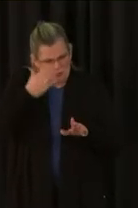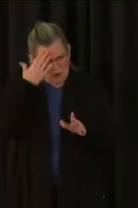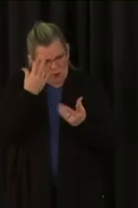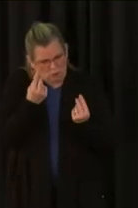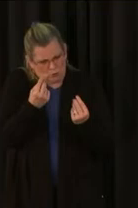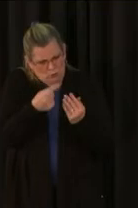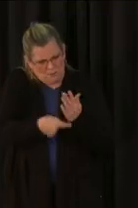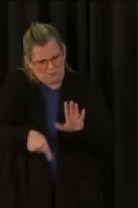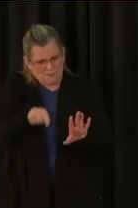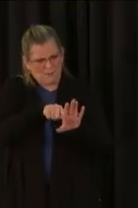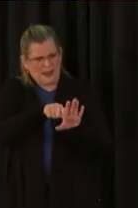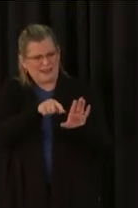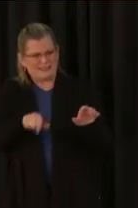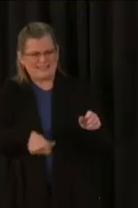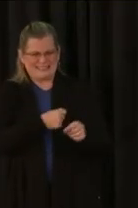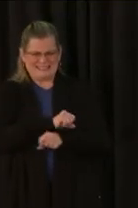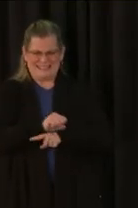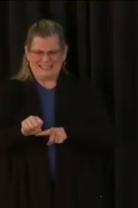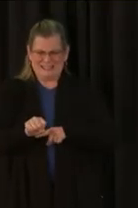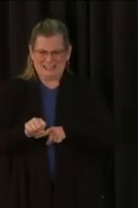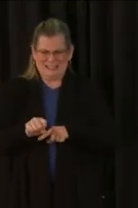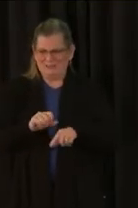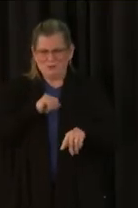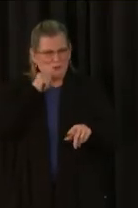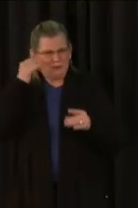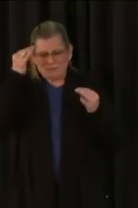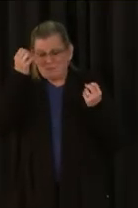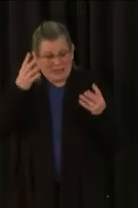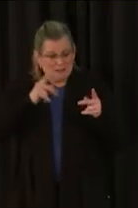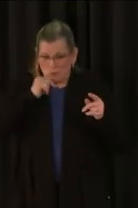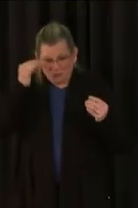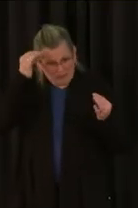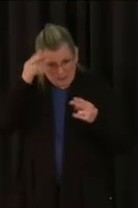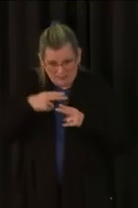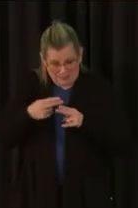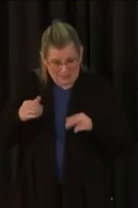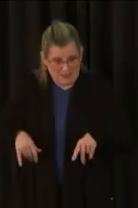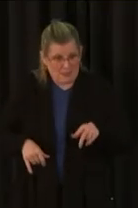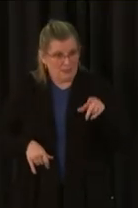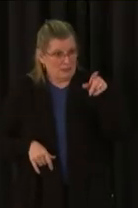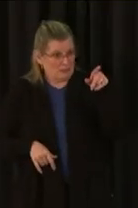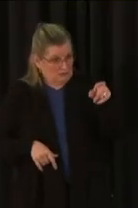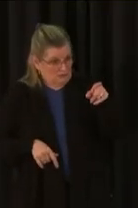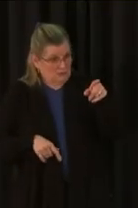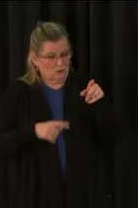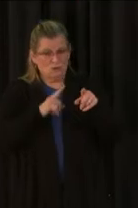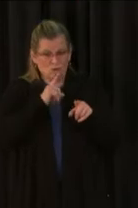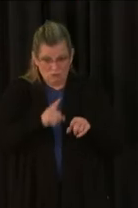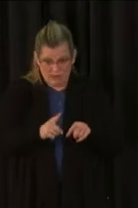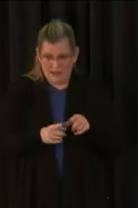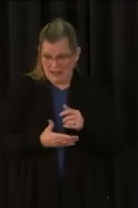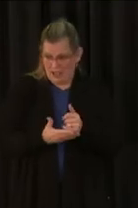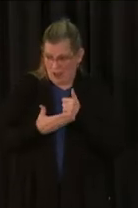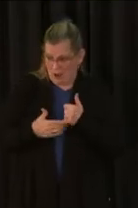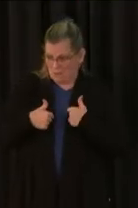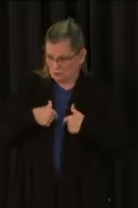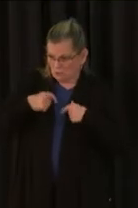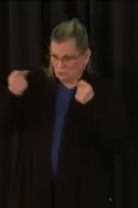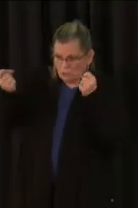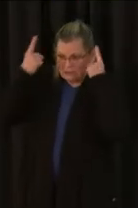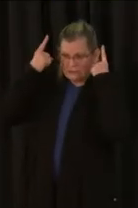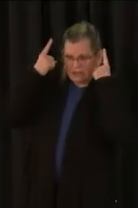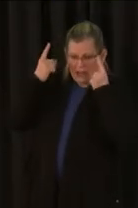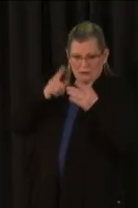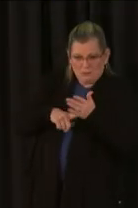how you support events and create events, that's what really makes the experience. So we appreciate all that you're doing. So we're going to pull